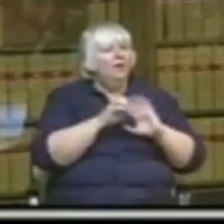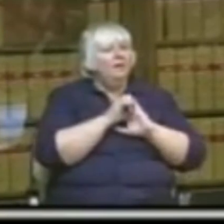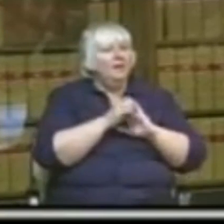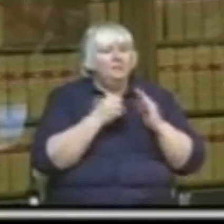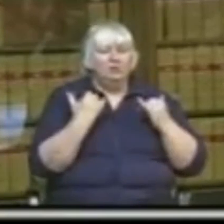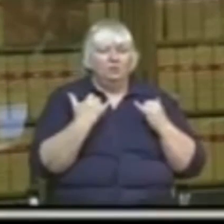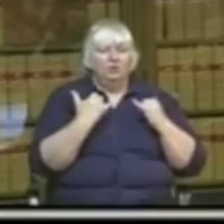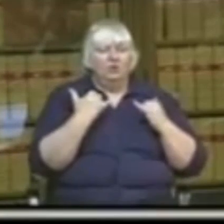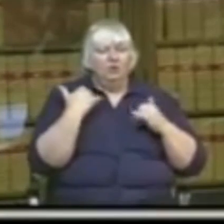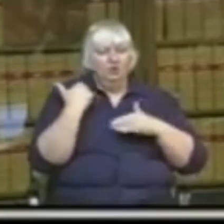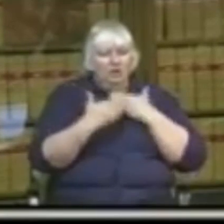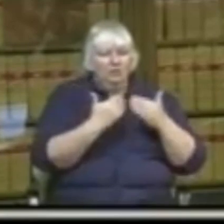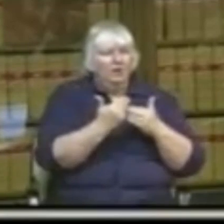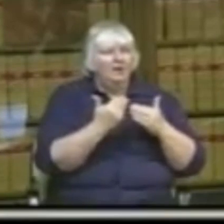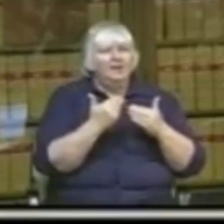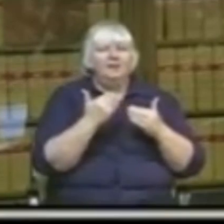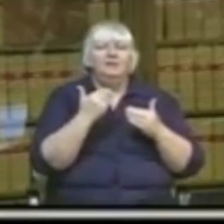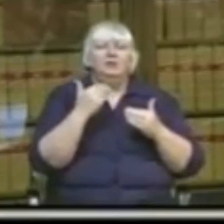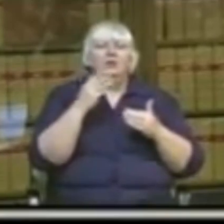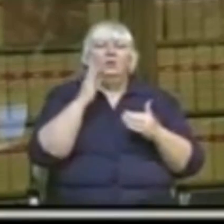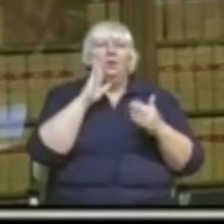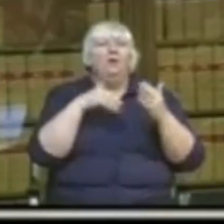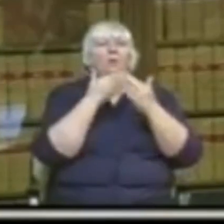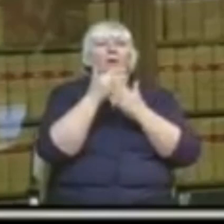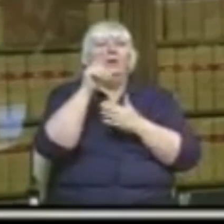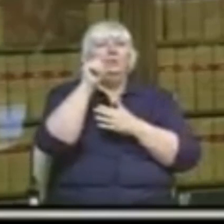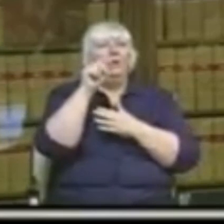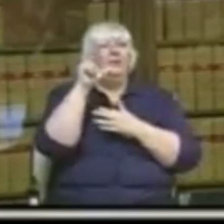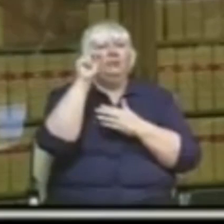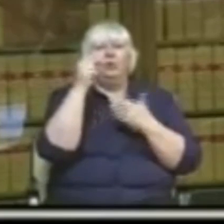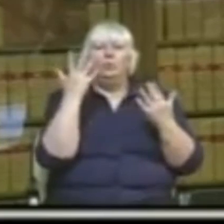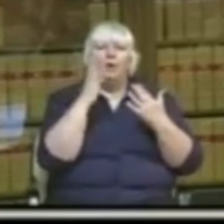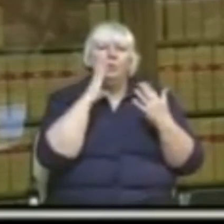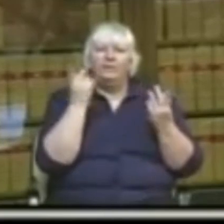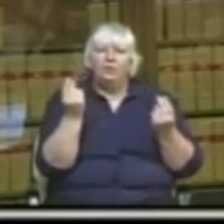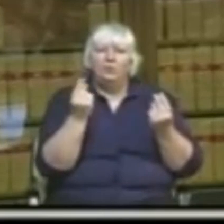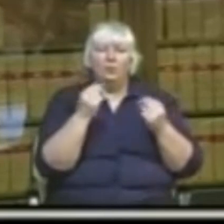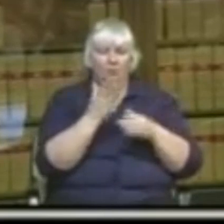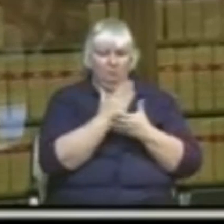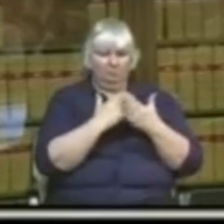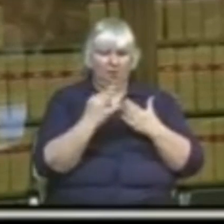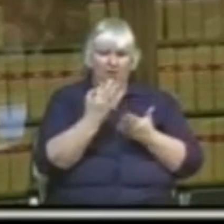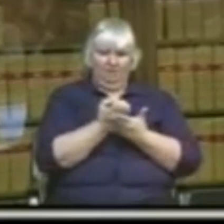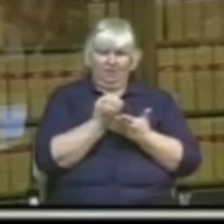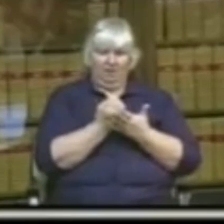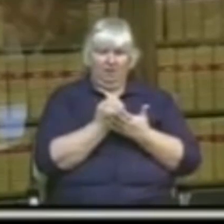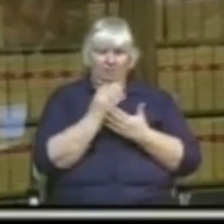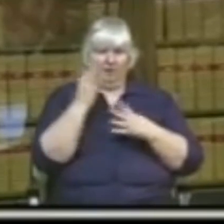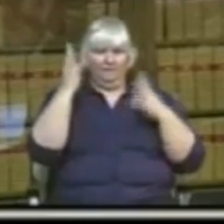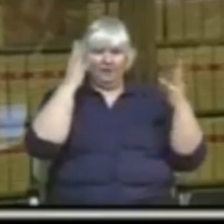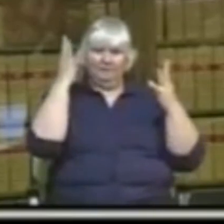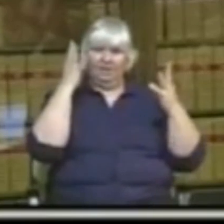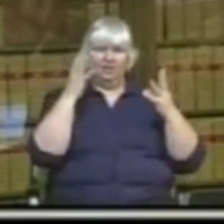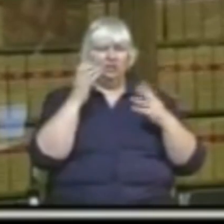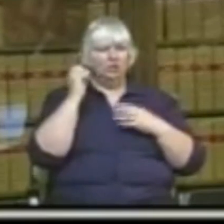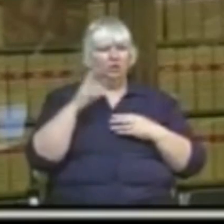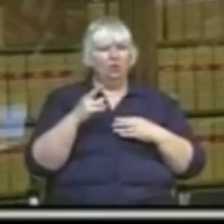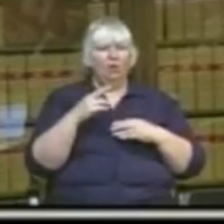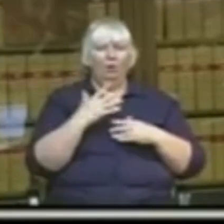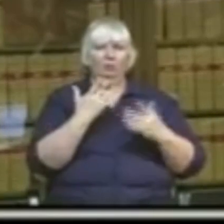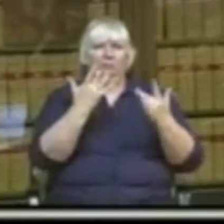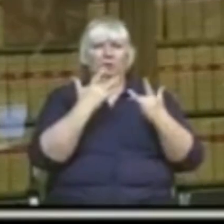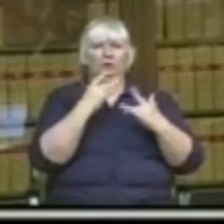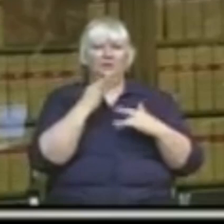current generation of school children be doing when they reach their 20s and 30s? Will they be part of an economy of innovation or at the mercy